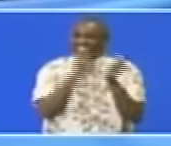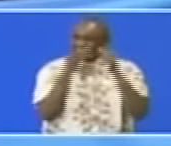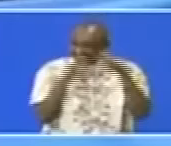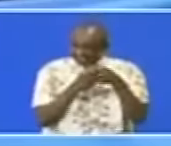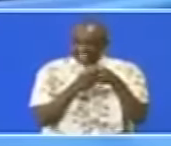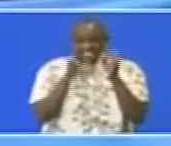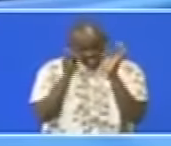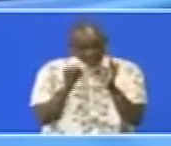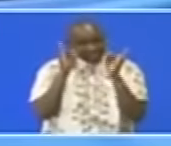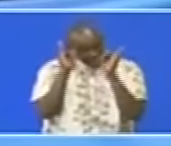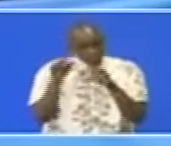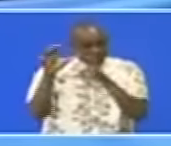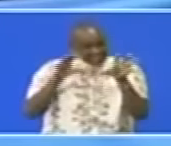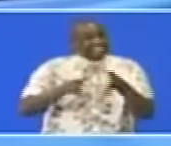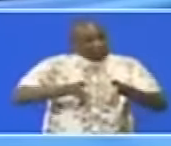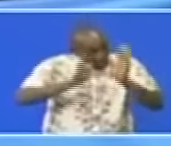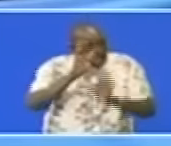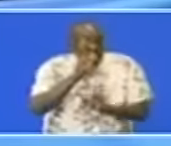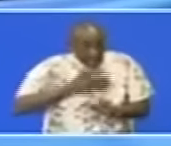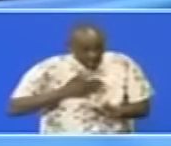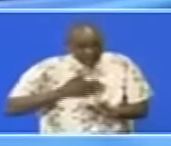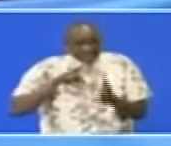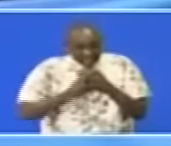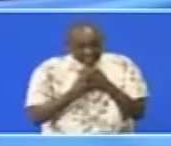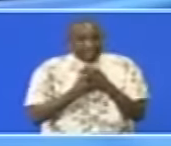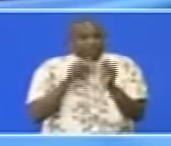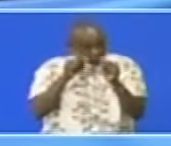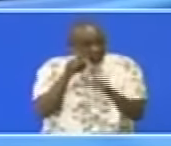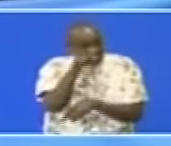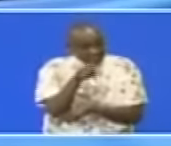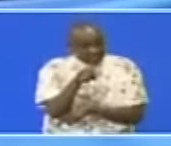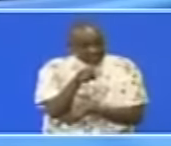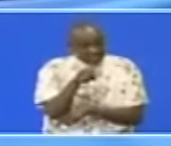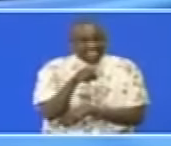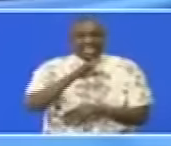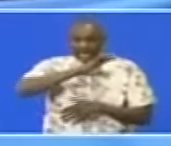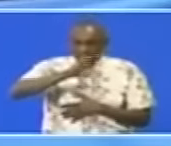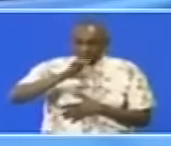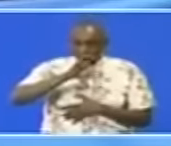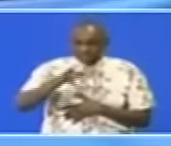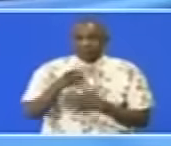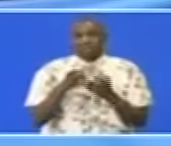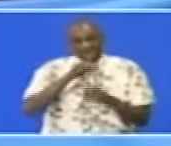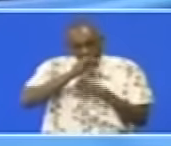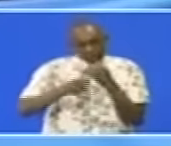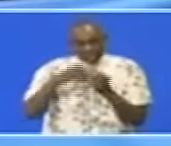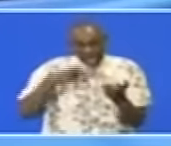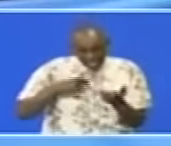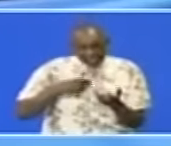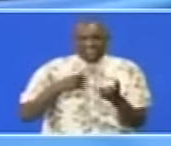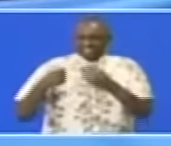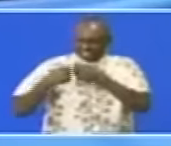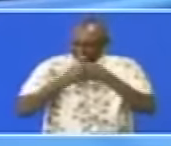renewed tourism marketing strategy, if anything to go by, the county, which has been